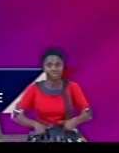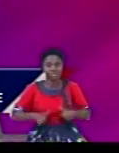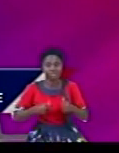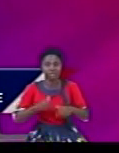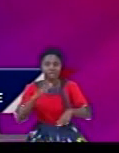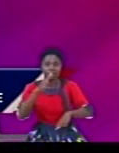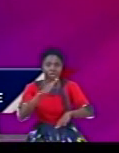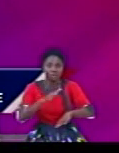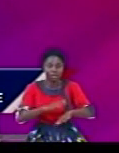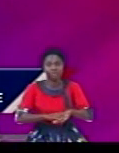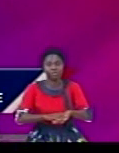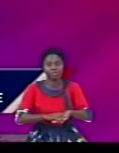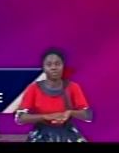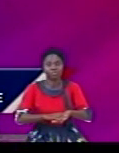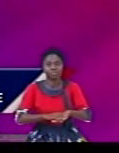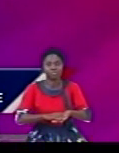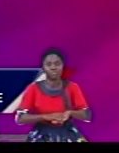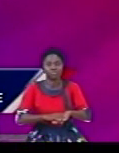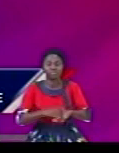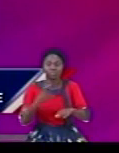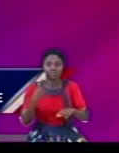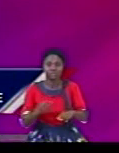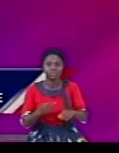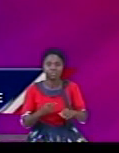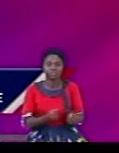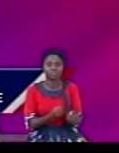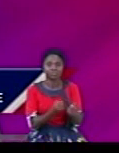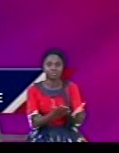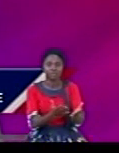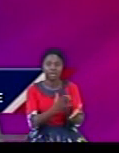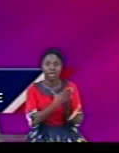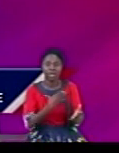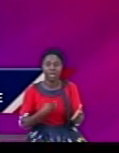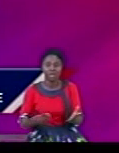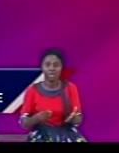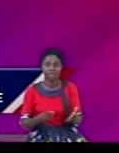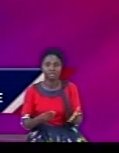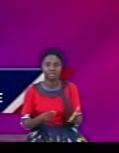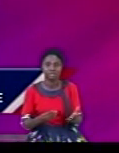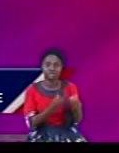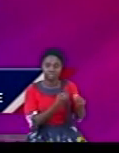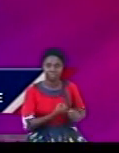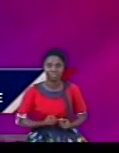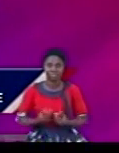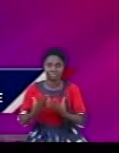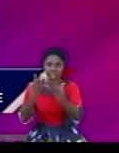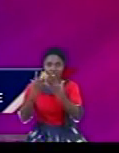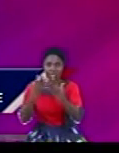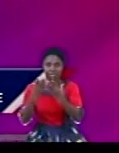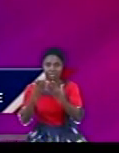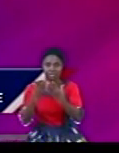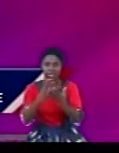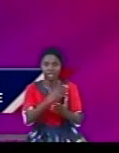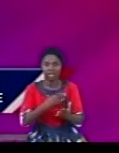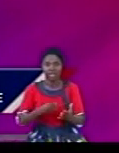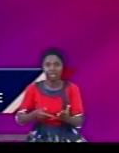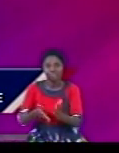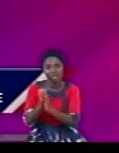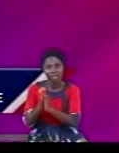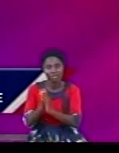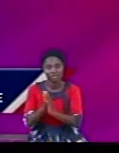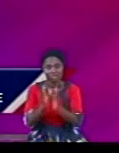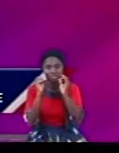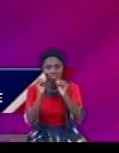He sacrificed. He denied himself. He asked them to deny selves and serve the